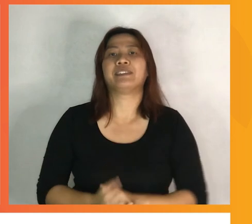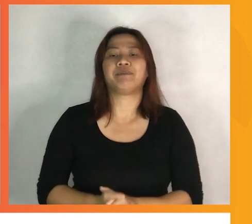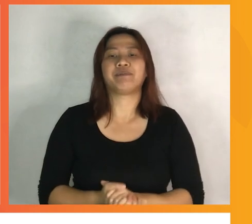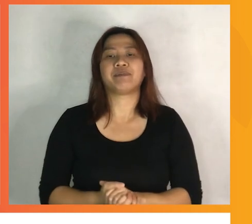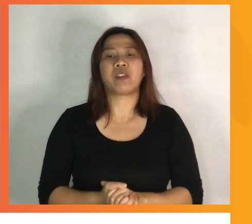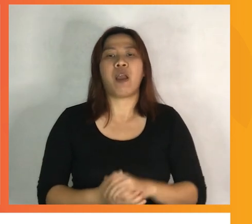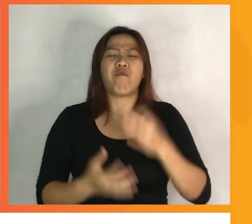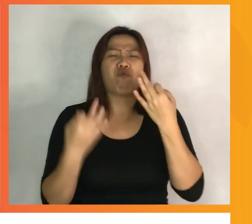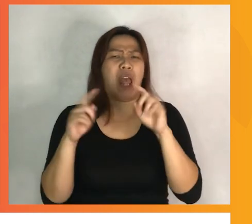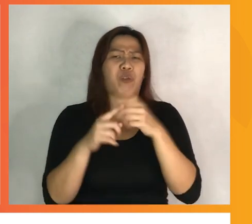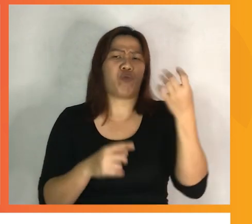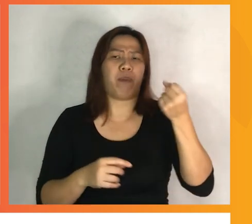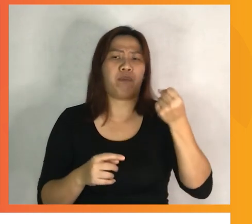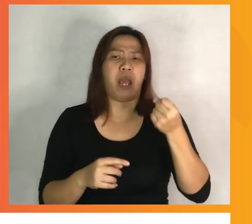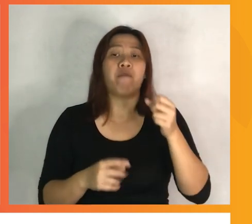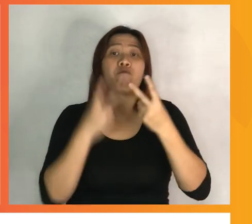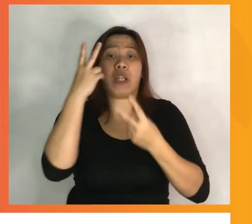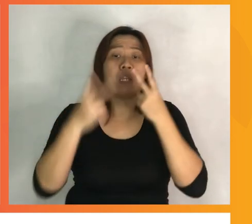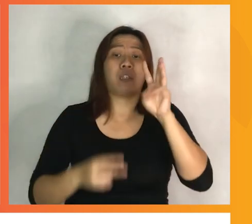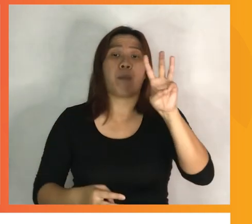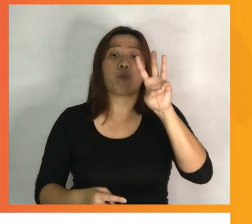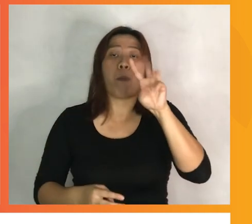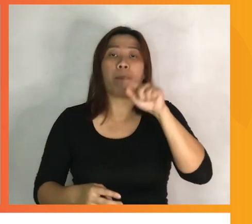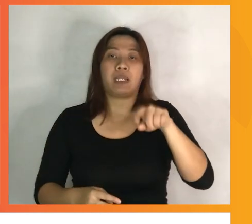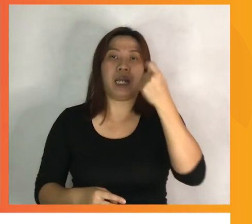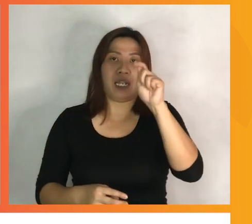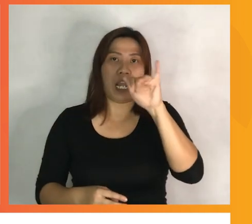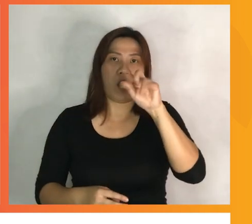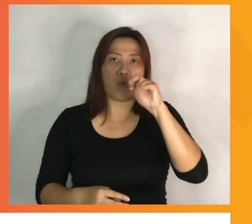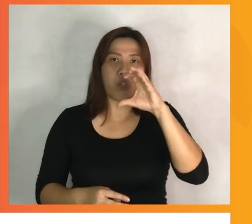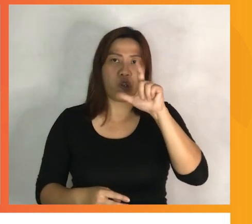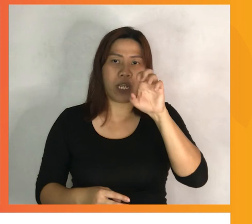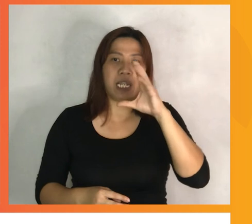download. It's free to subscribe. So please visit